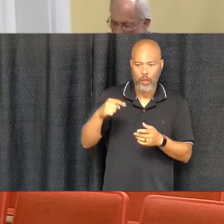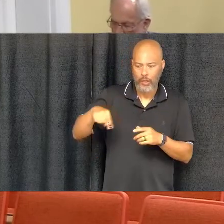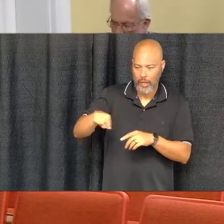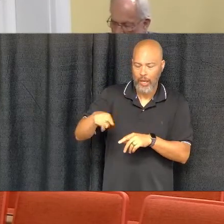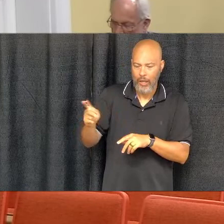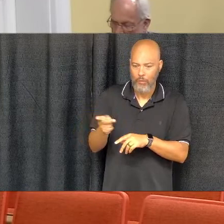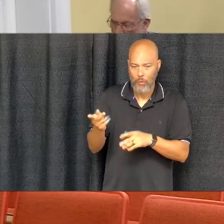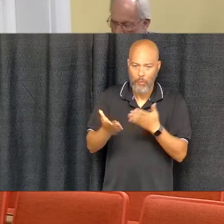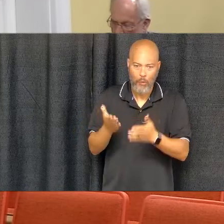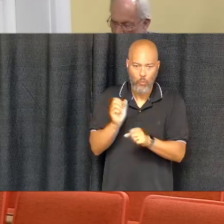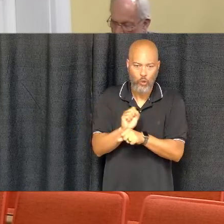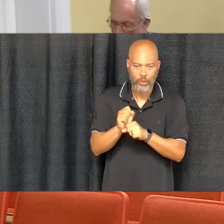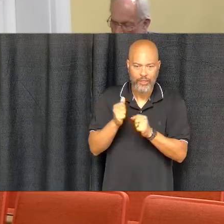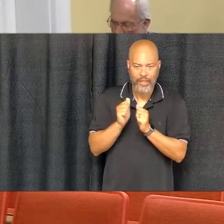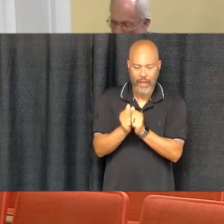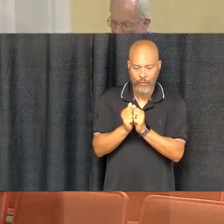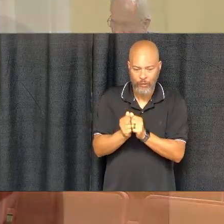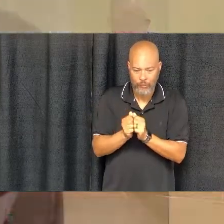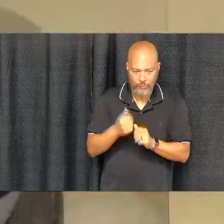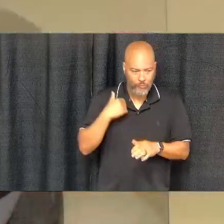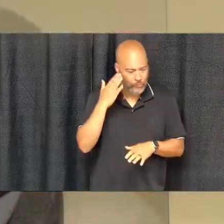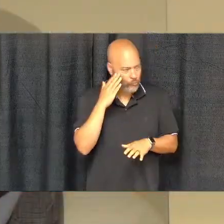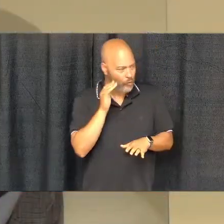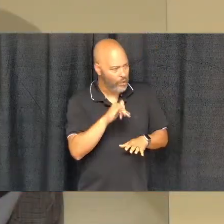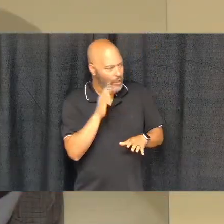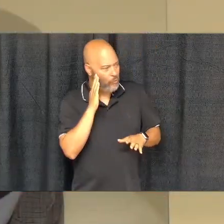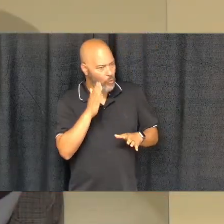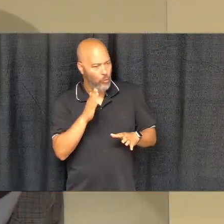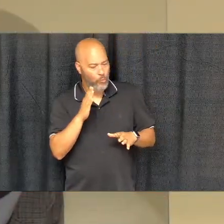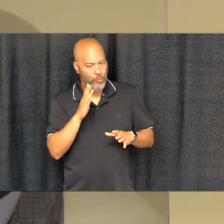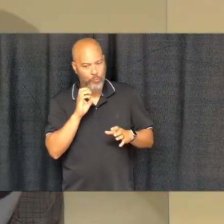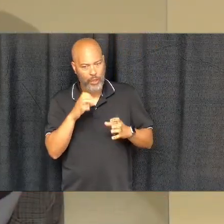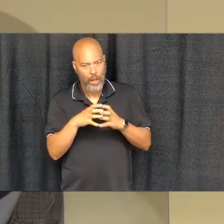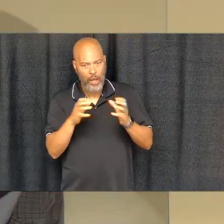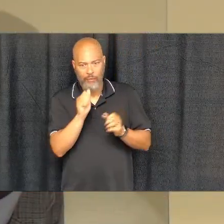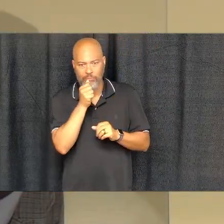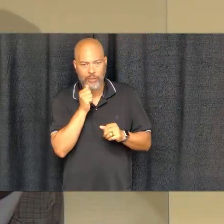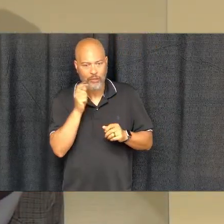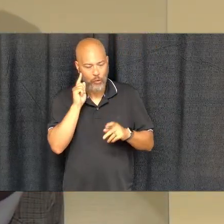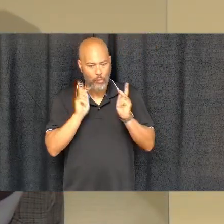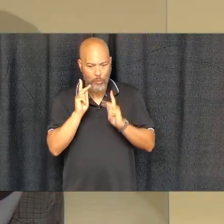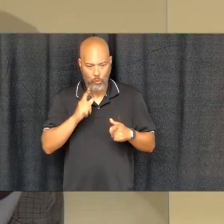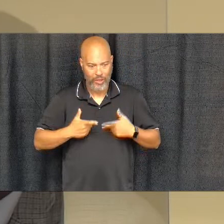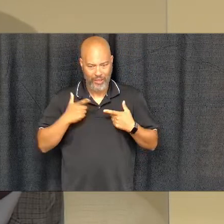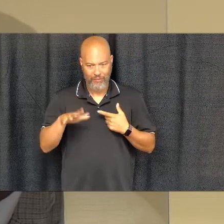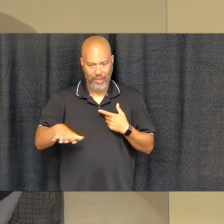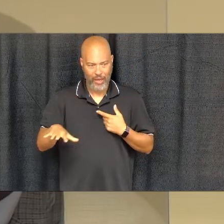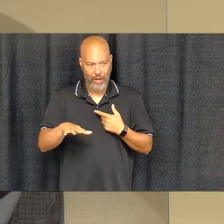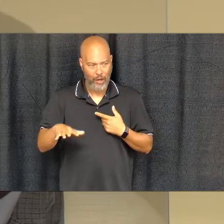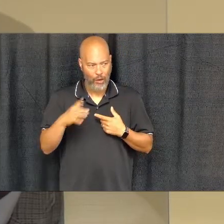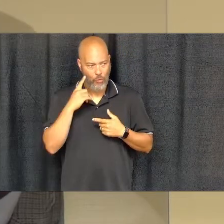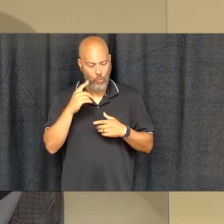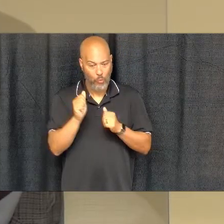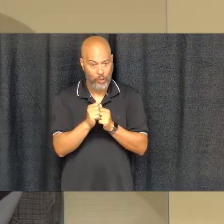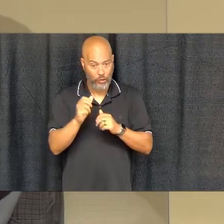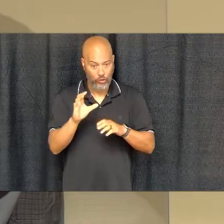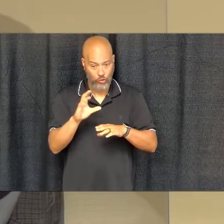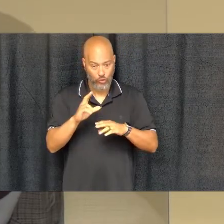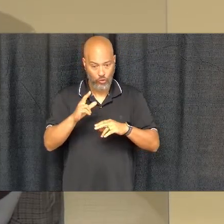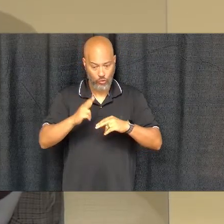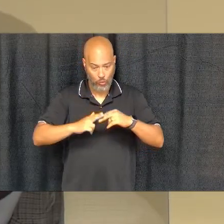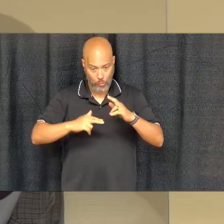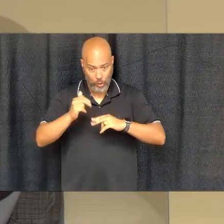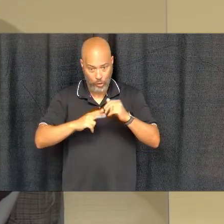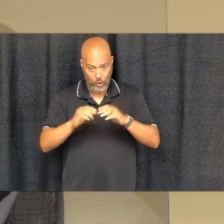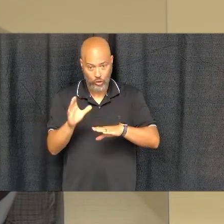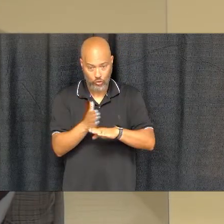together. Because I know even that's gonna be very painful for the residents that are there, because that's gonna tie up a lot of that, with construction and vehicles